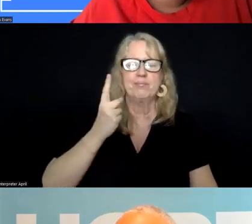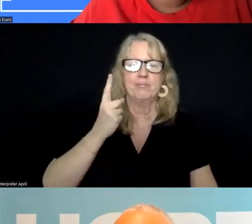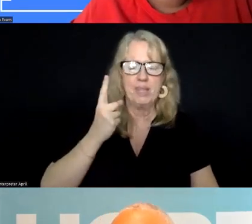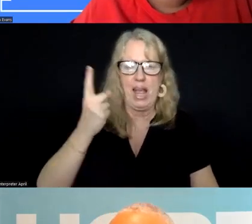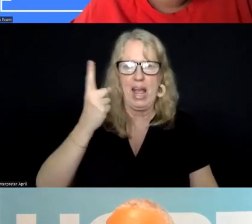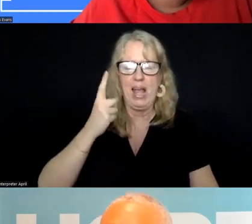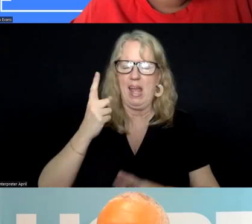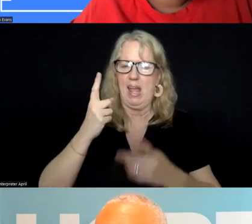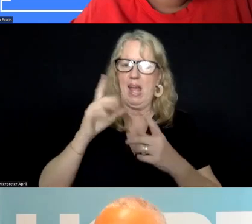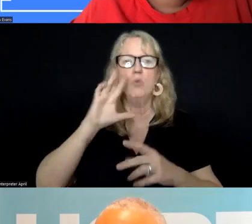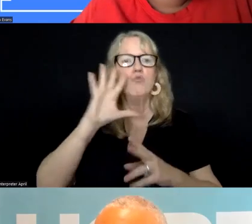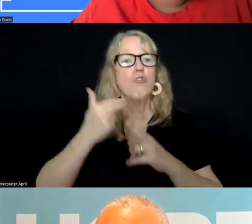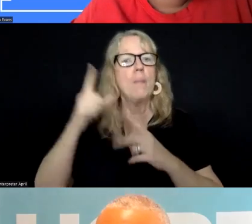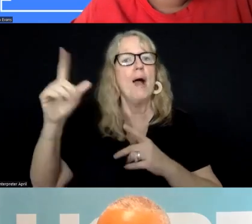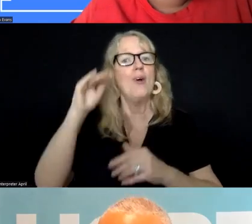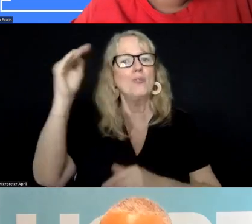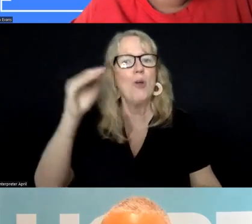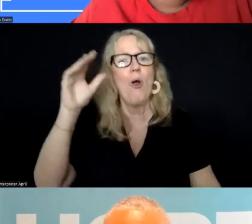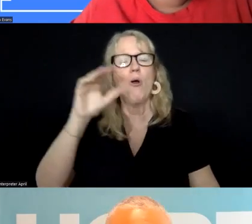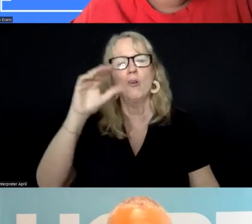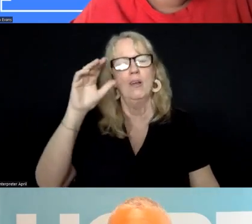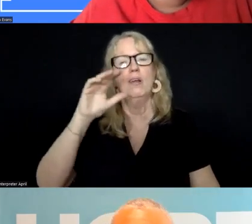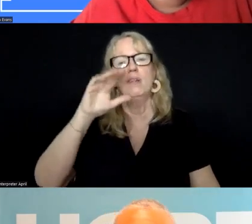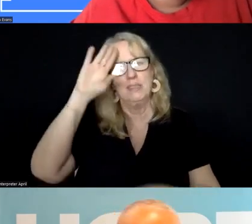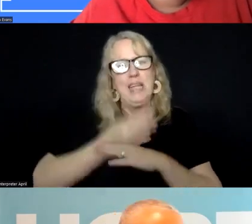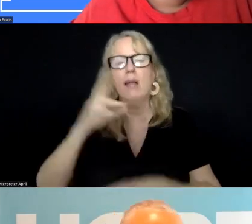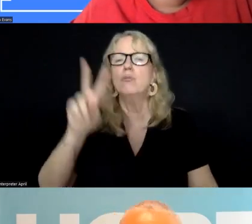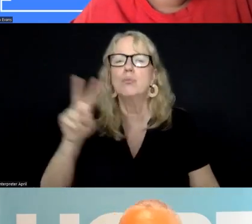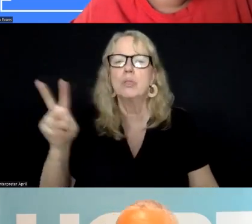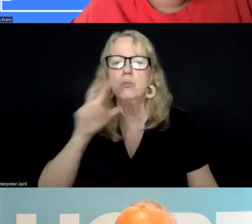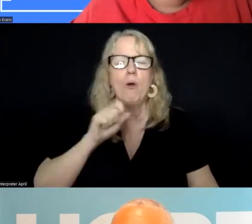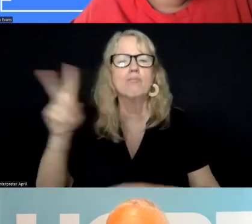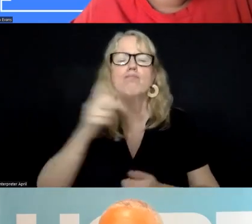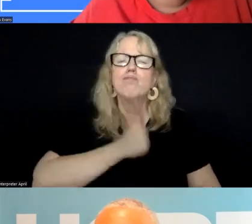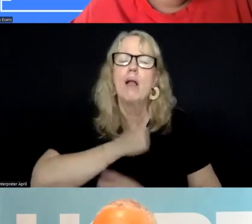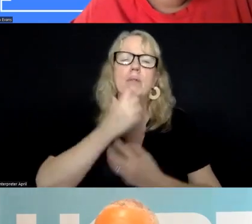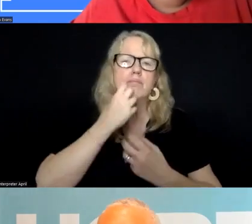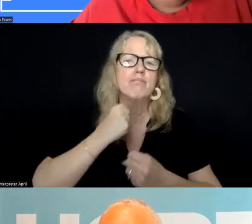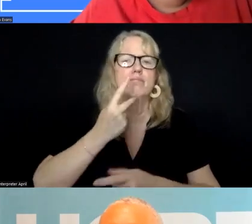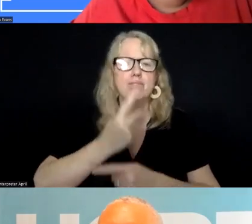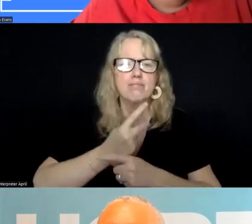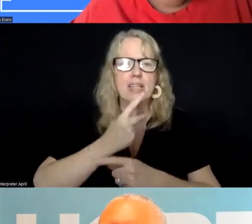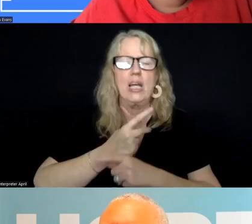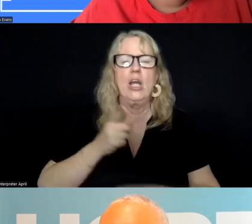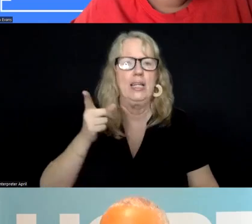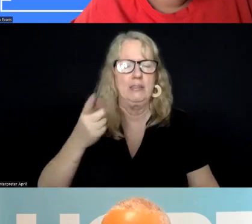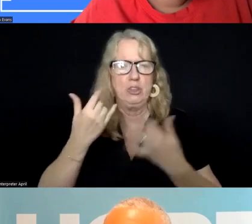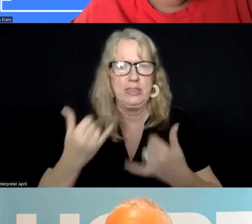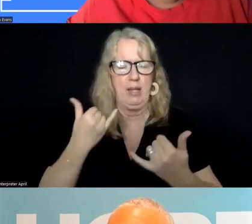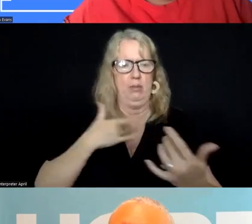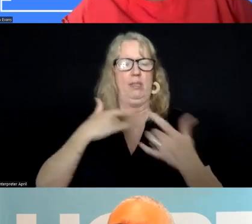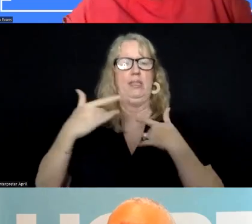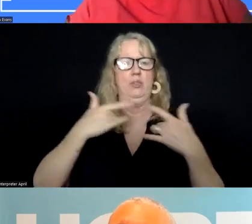it was talking about her adult 22-year-old son, who she said was very loving, caring, and something had changed, and she was now